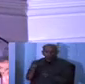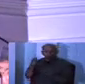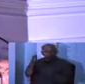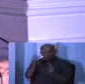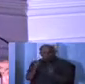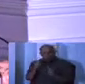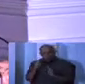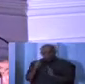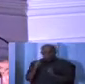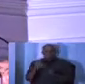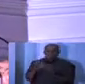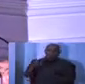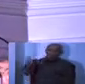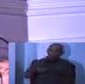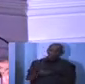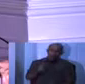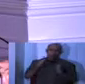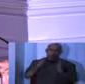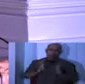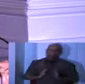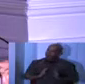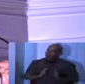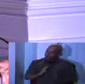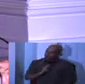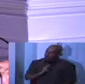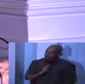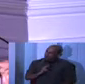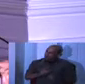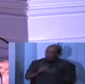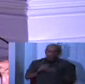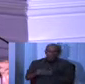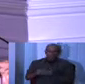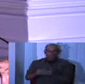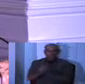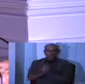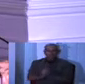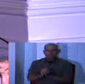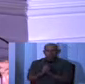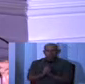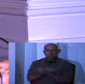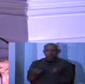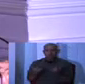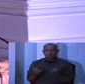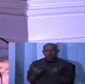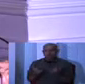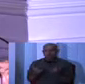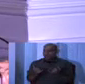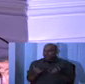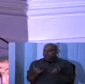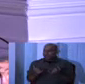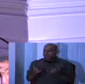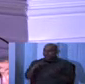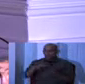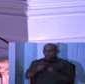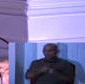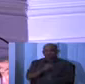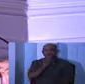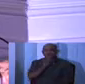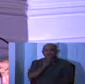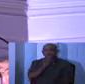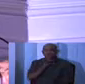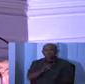to once again welcome Rabbi Denise Egger to lead us in our worship this evening, reading for us from the Hebrew